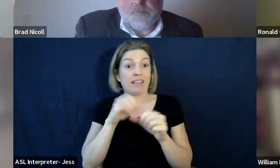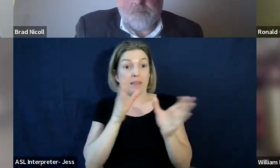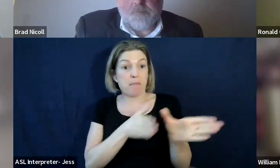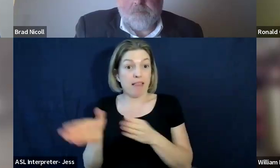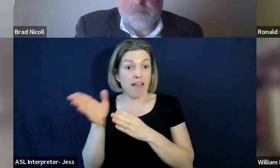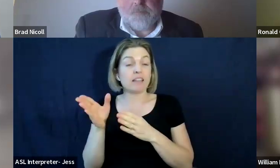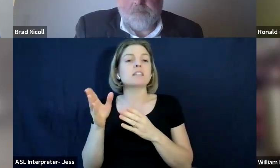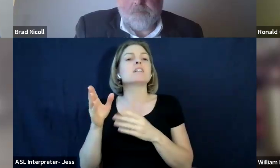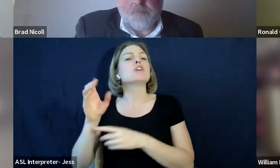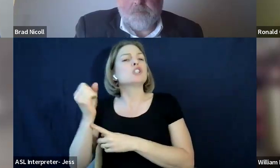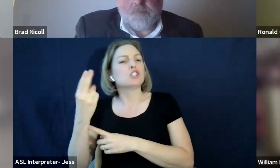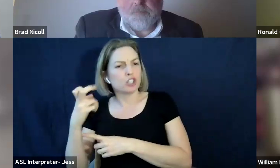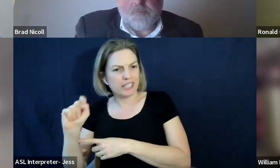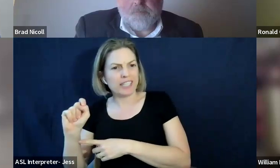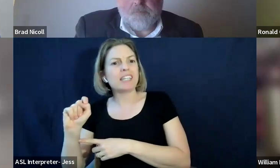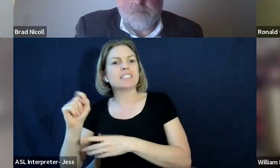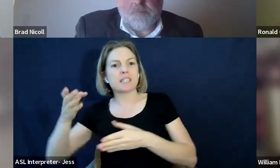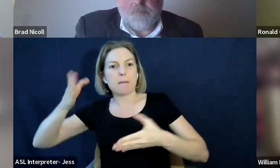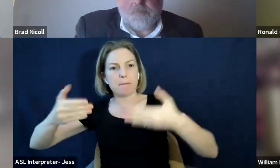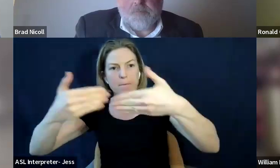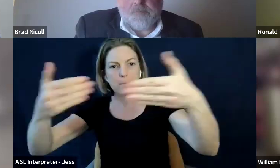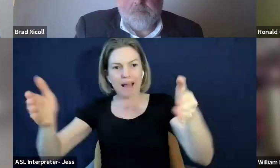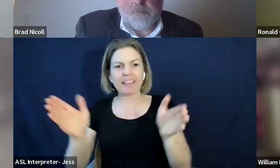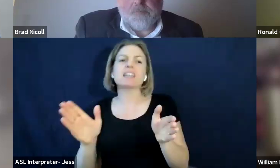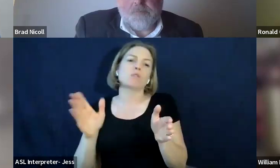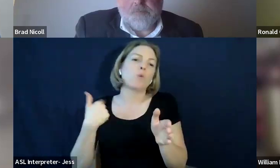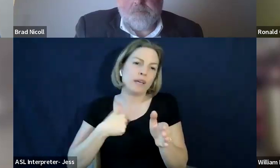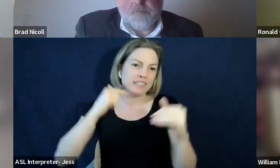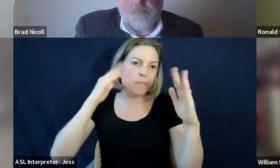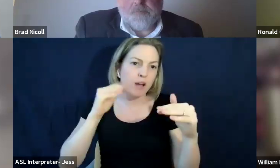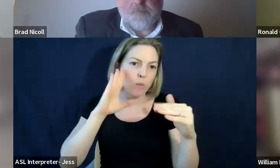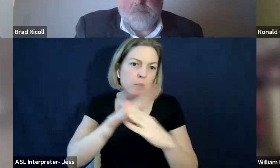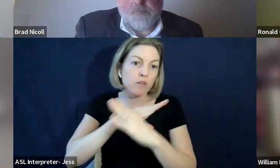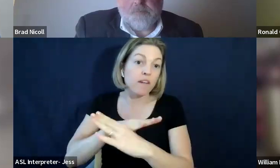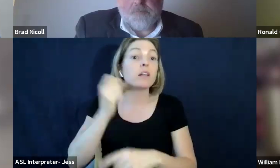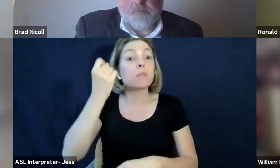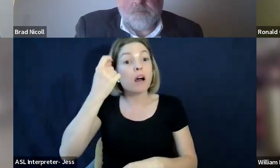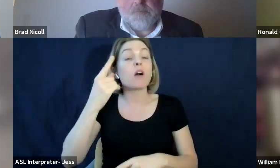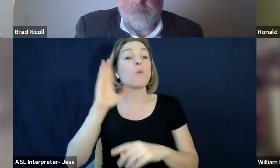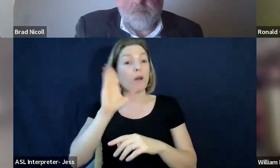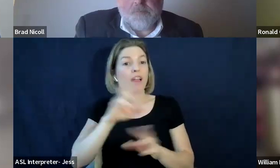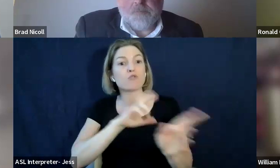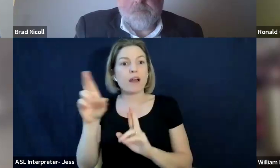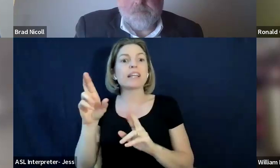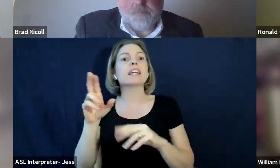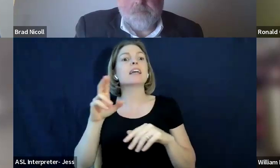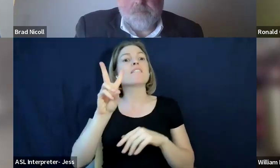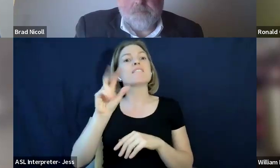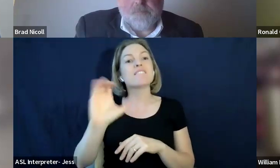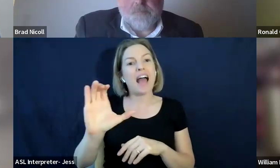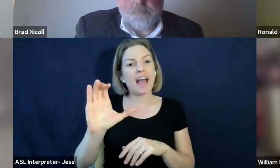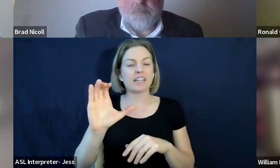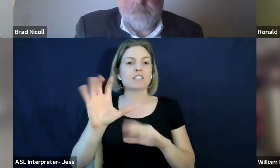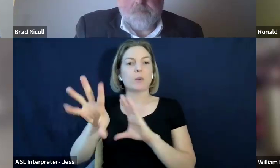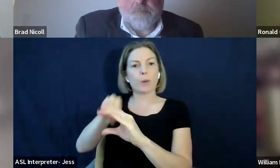sheet piling, which we think is going to be highly preventative of that type of scenario. There is a provision to have vacuum trucks available